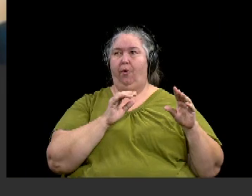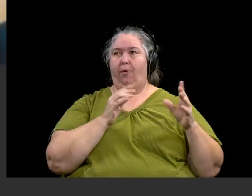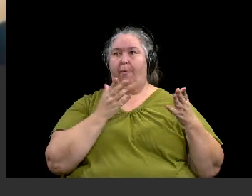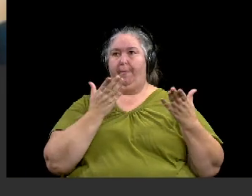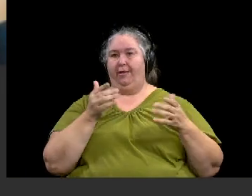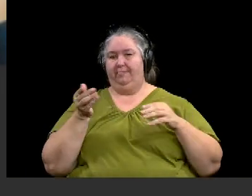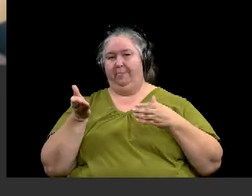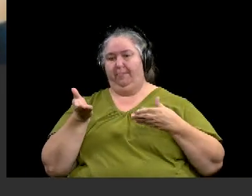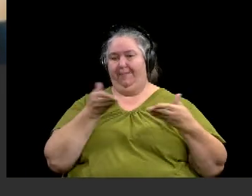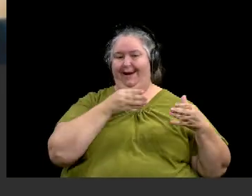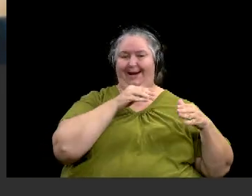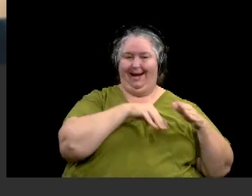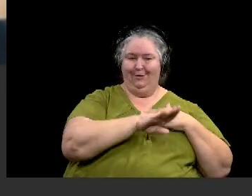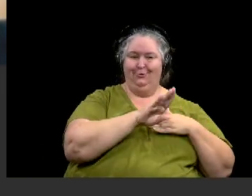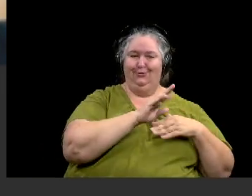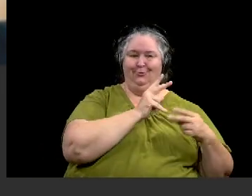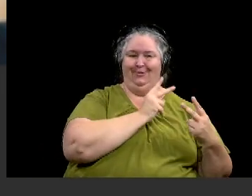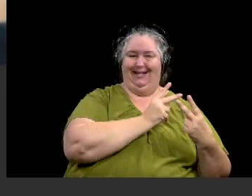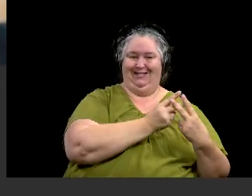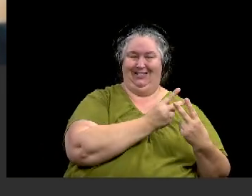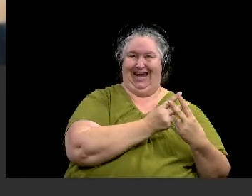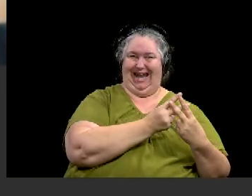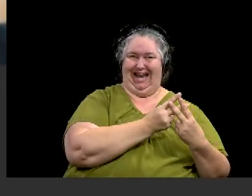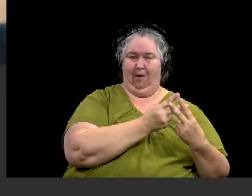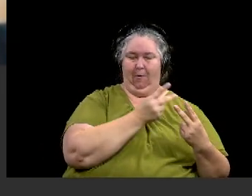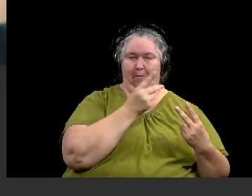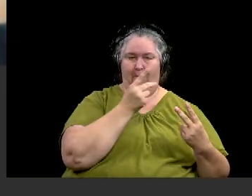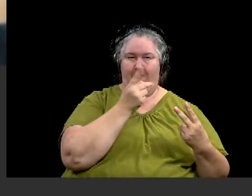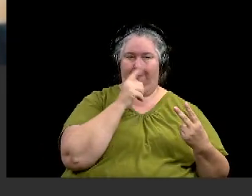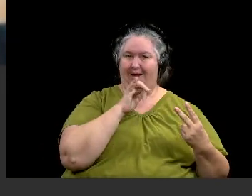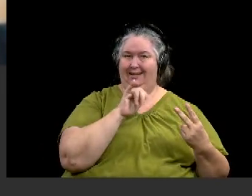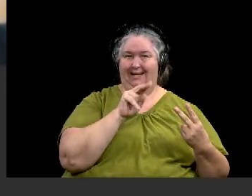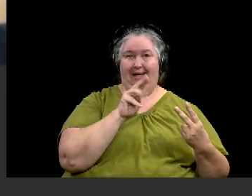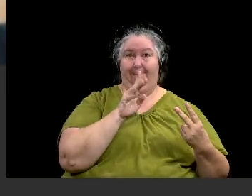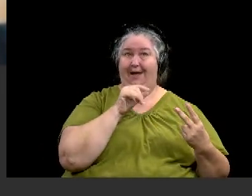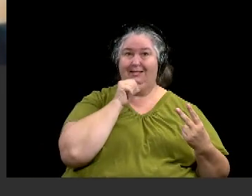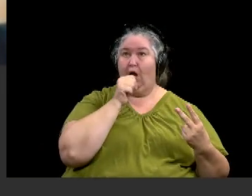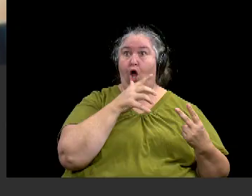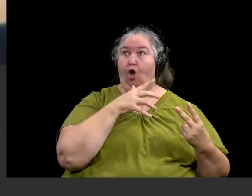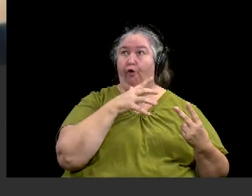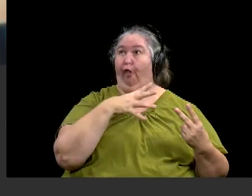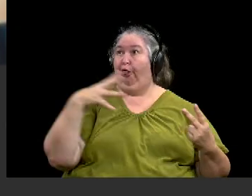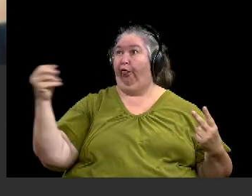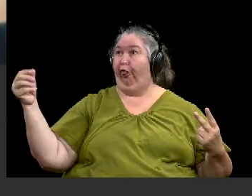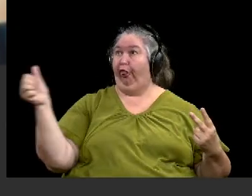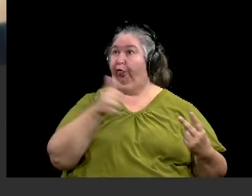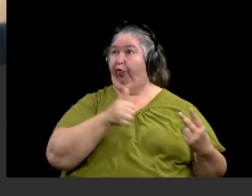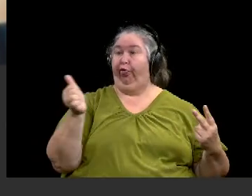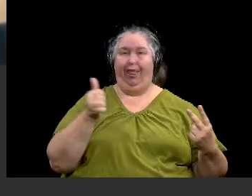because the inmates don't come and go; they stay. So we have to be careful. We